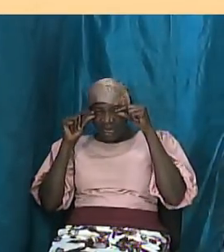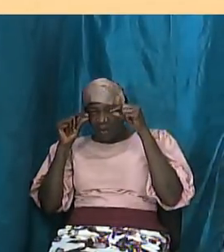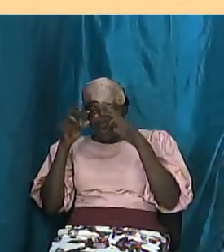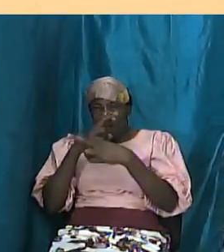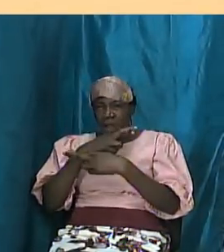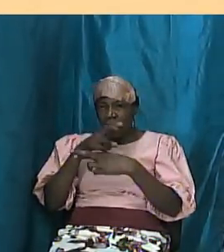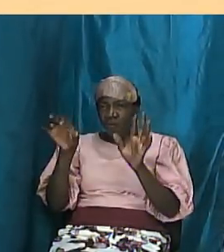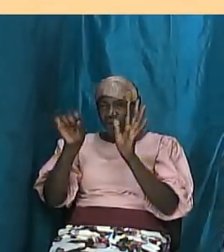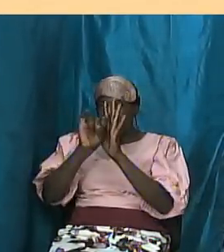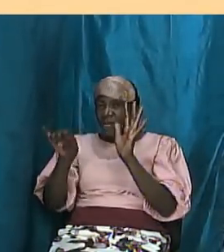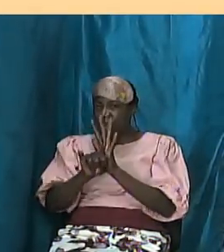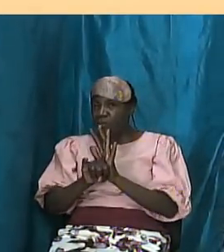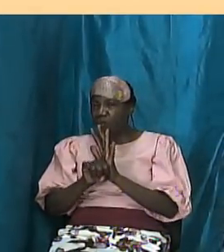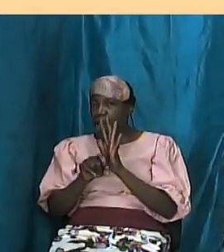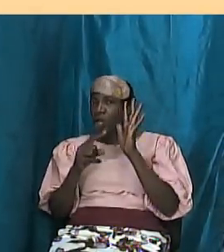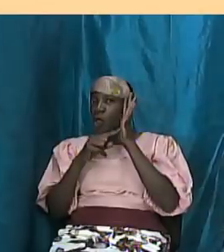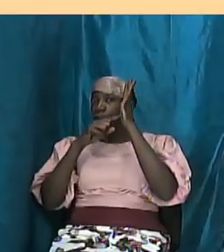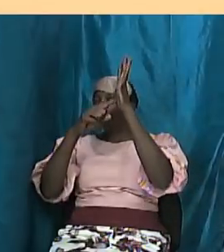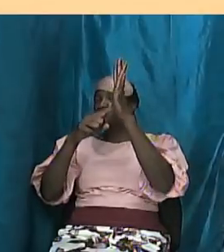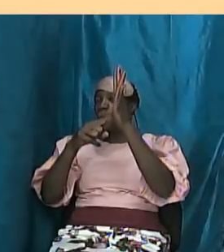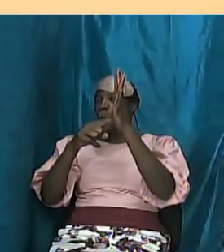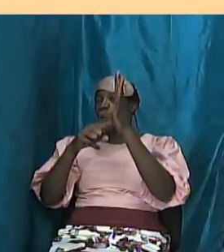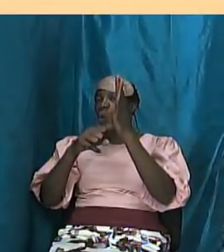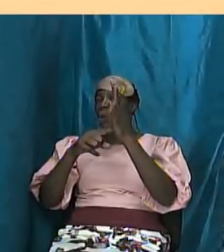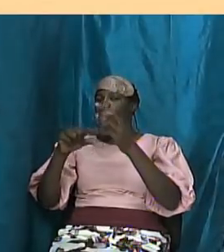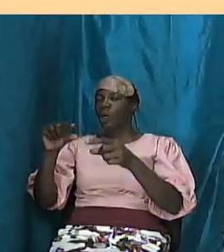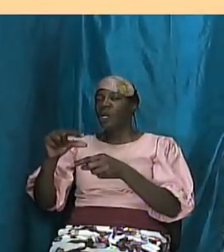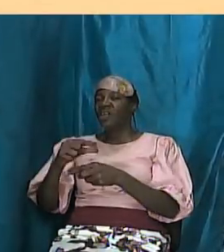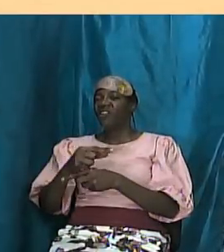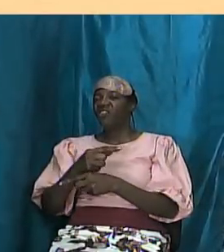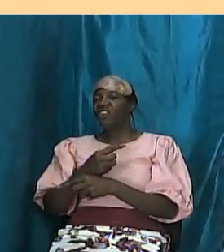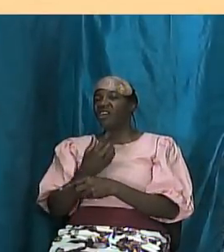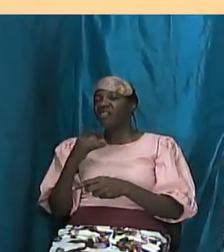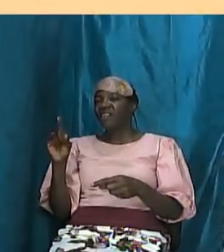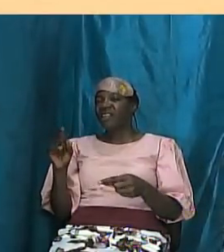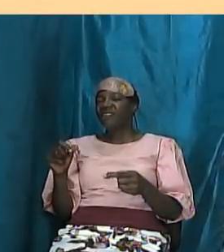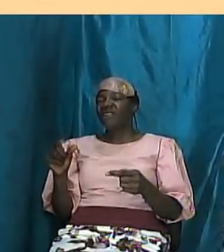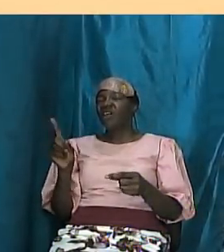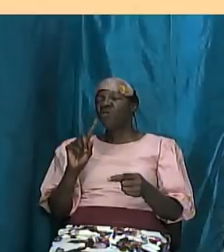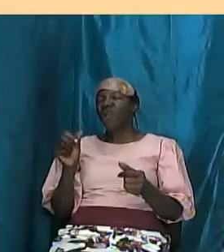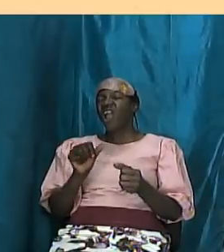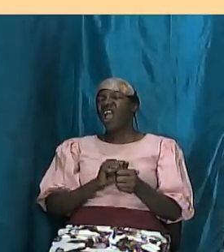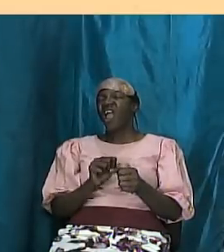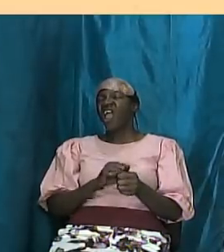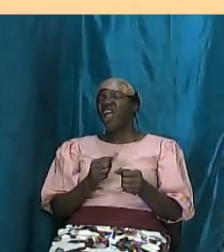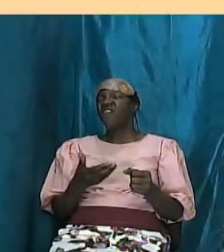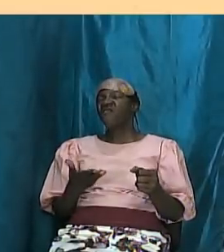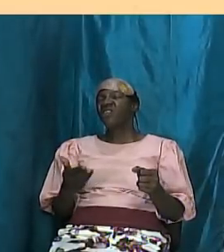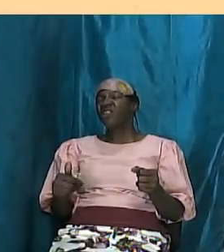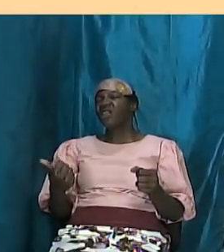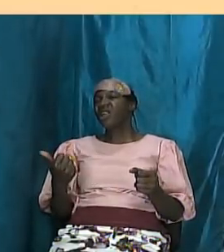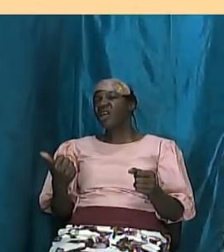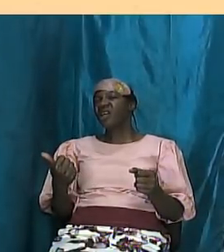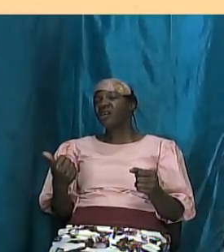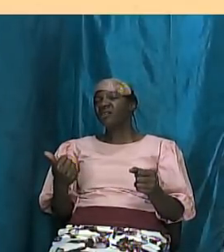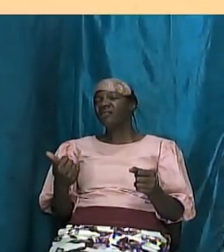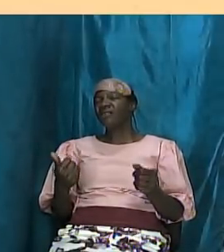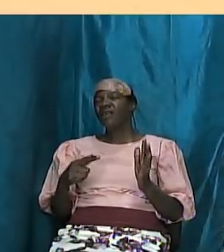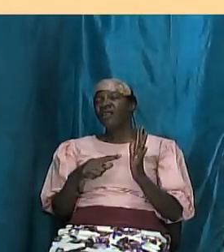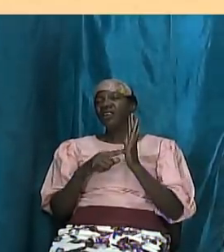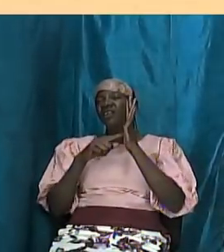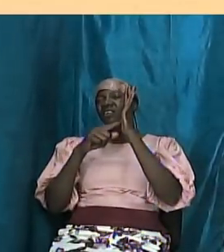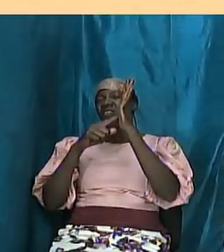has been shown. Genesis is where everything else is